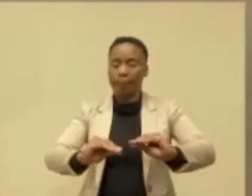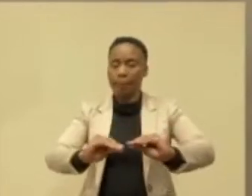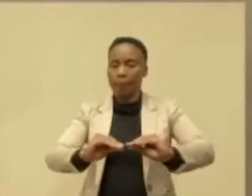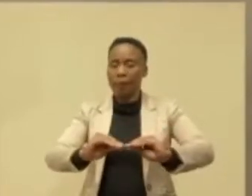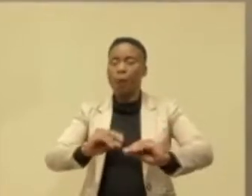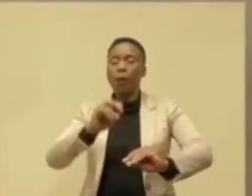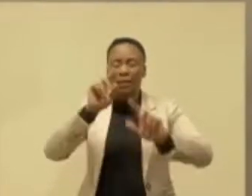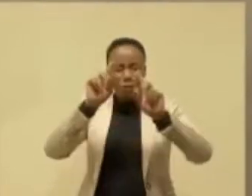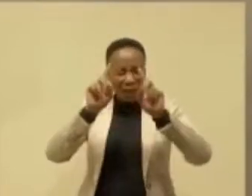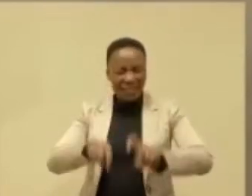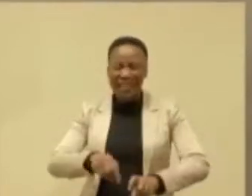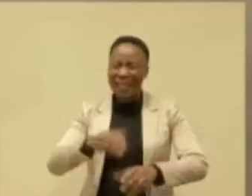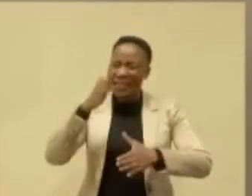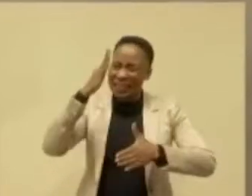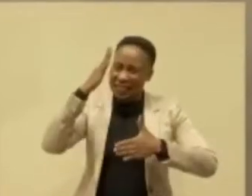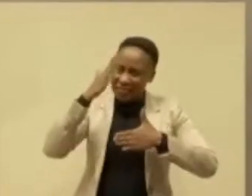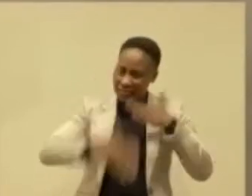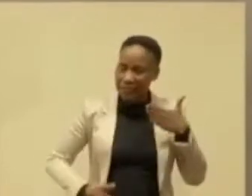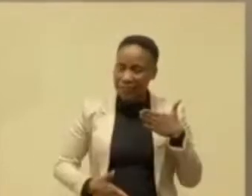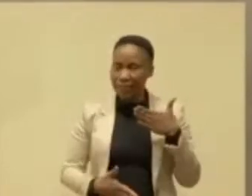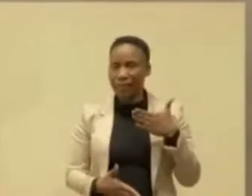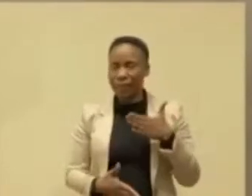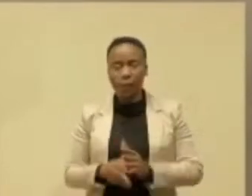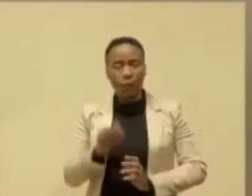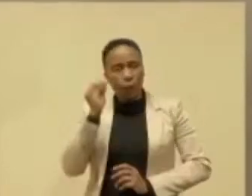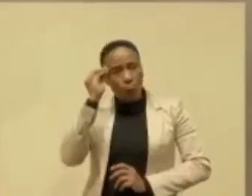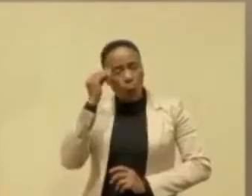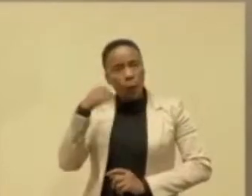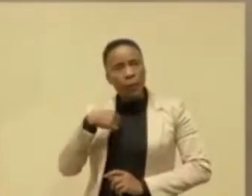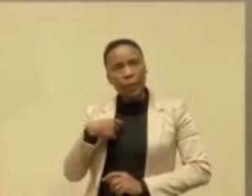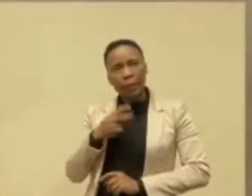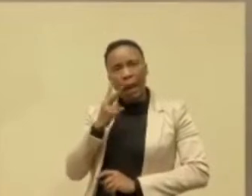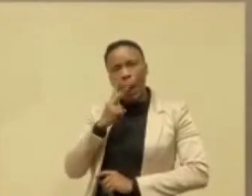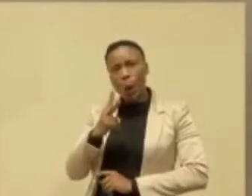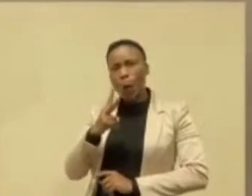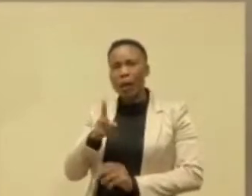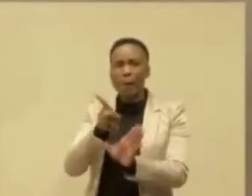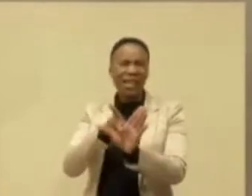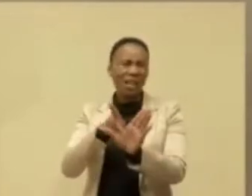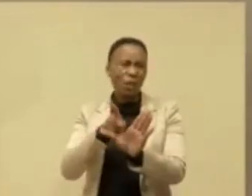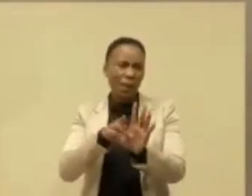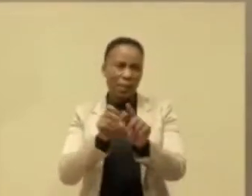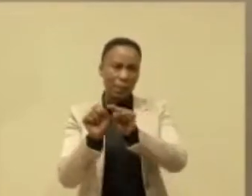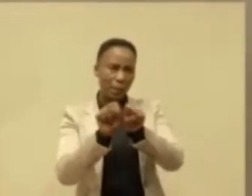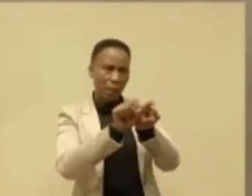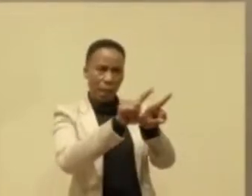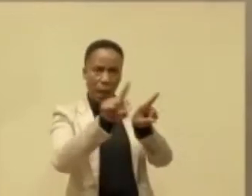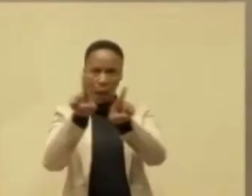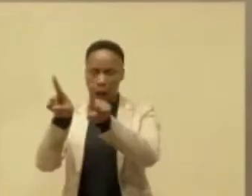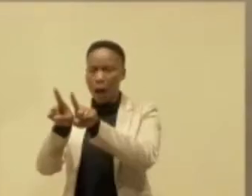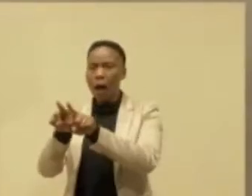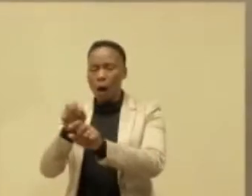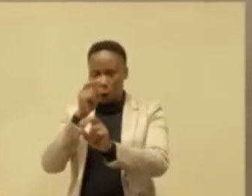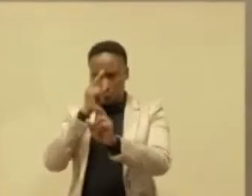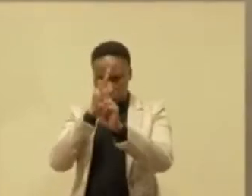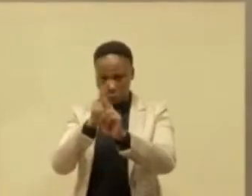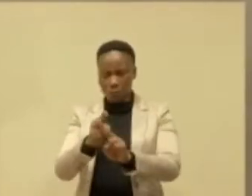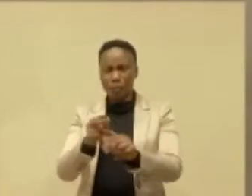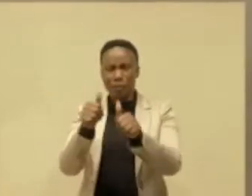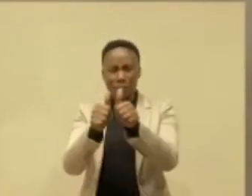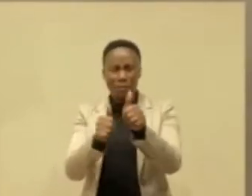result you know when i when i look at the participants here honorable deputy deputy